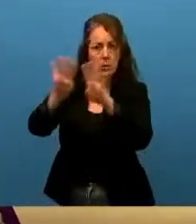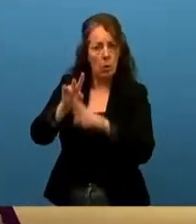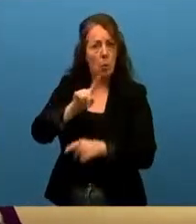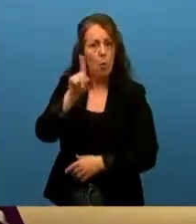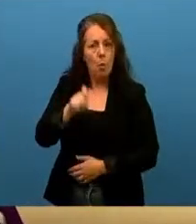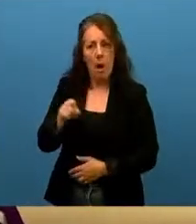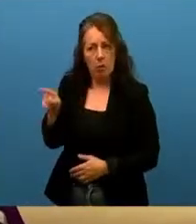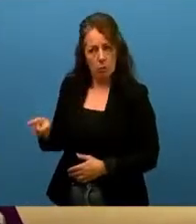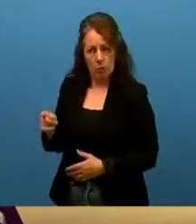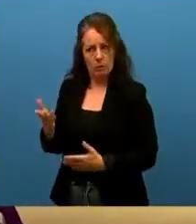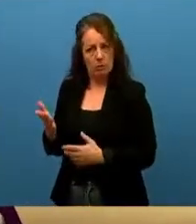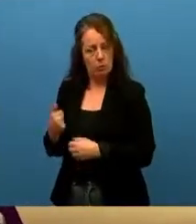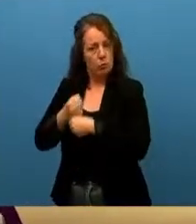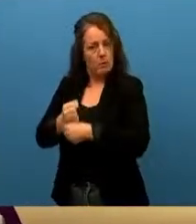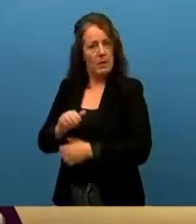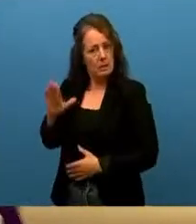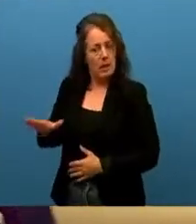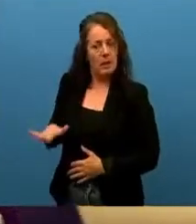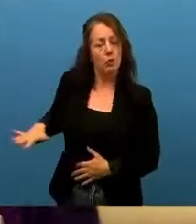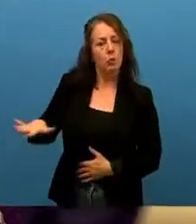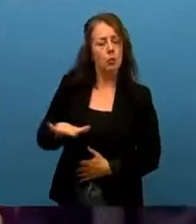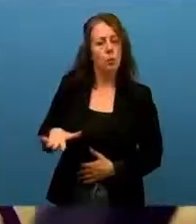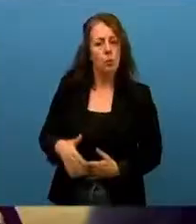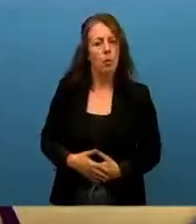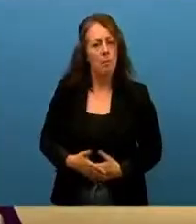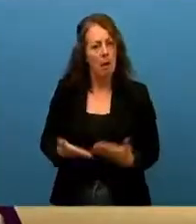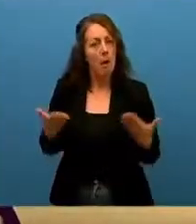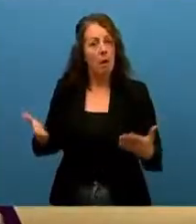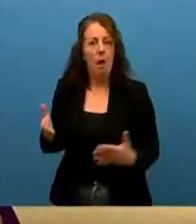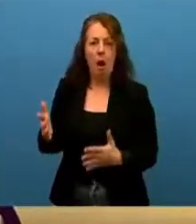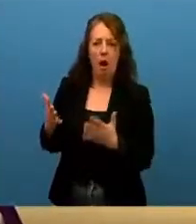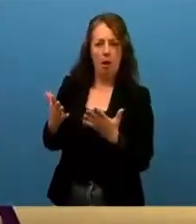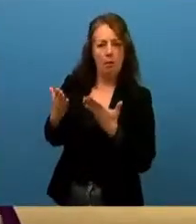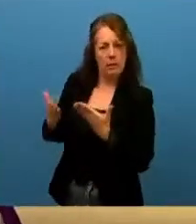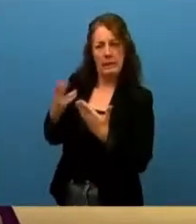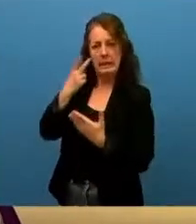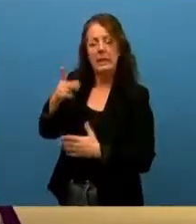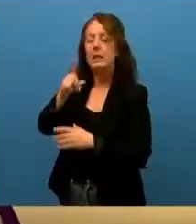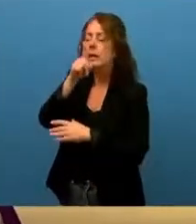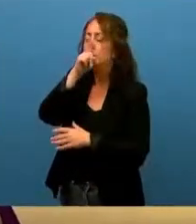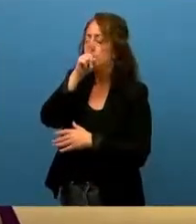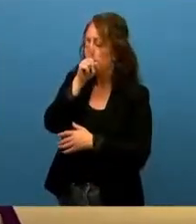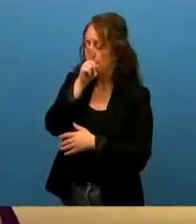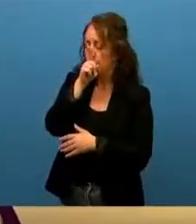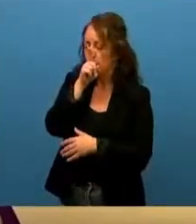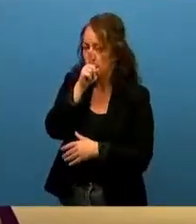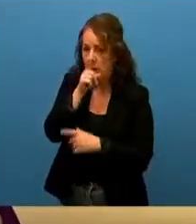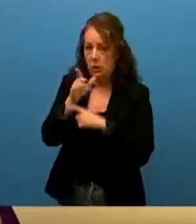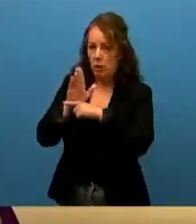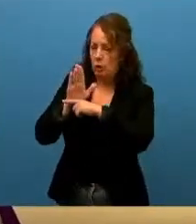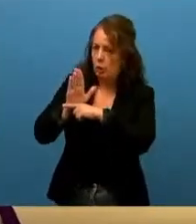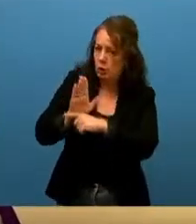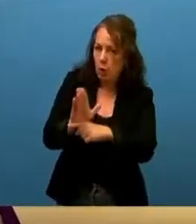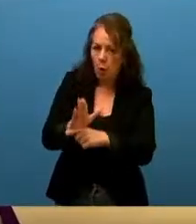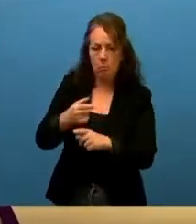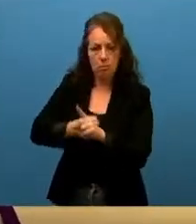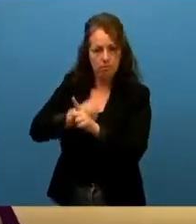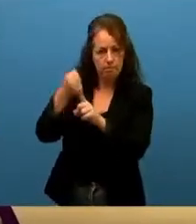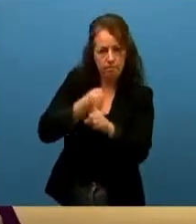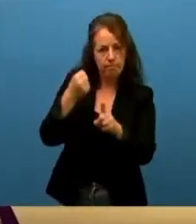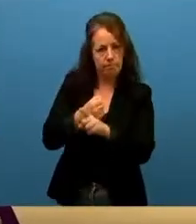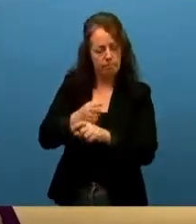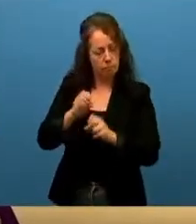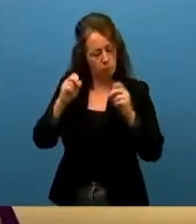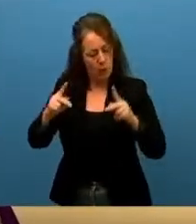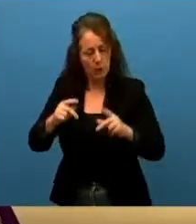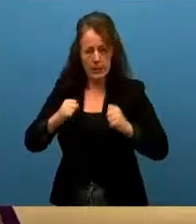The symbolism of his silence is a reflection of the Indigenous struggle for proper recognition in the United Nations. Do we have to wait another